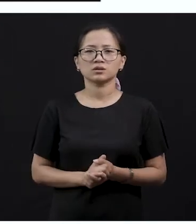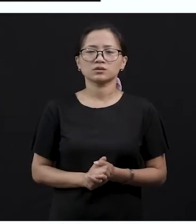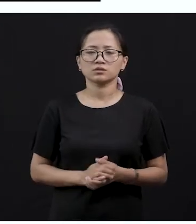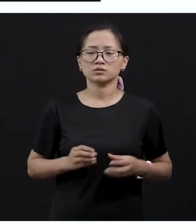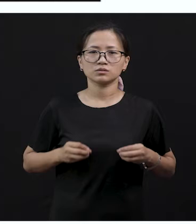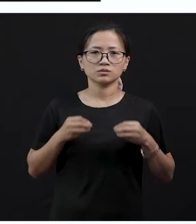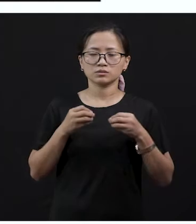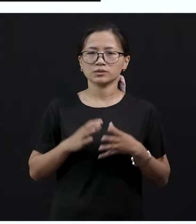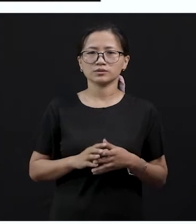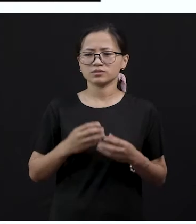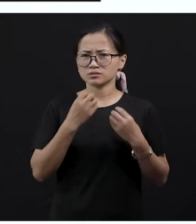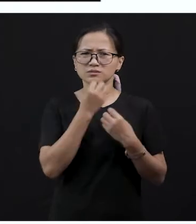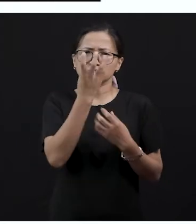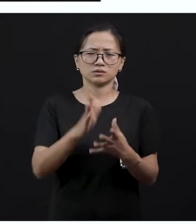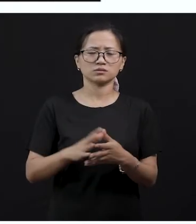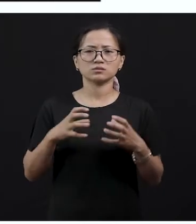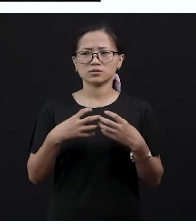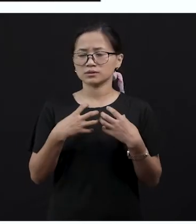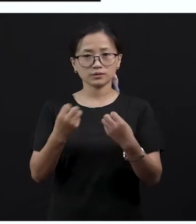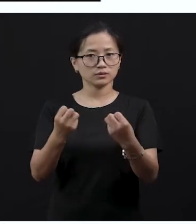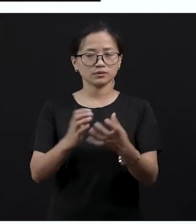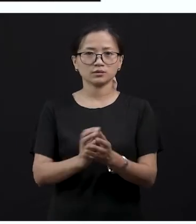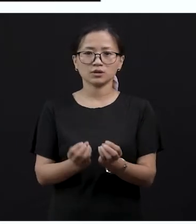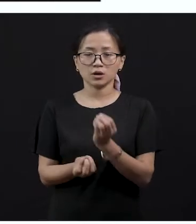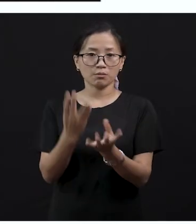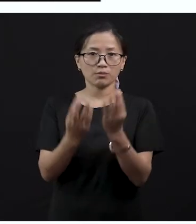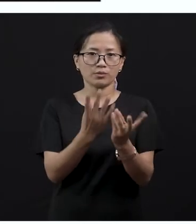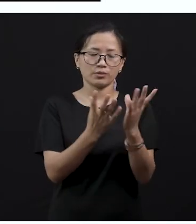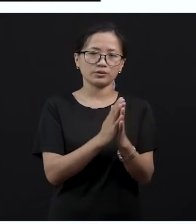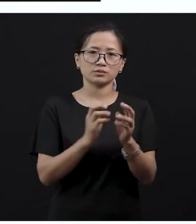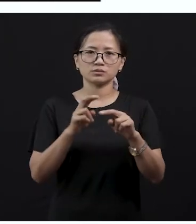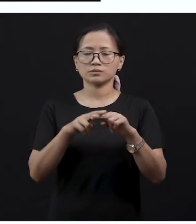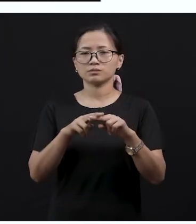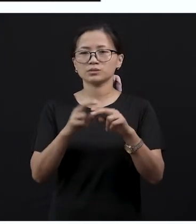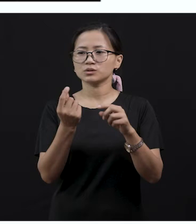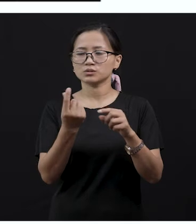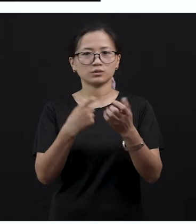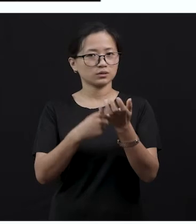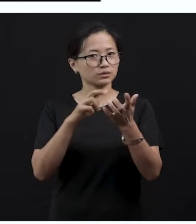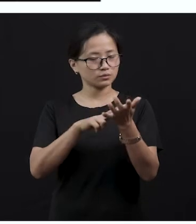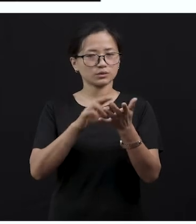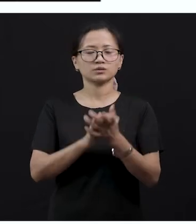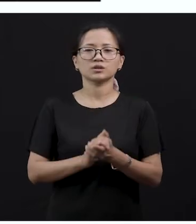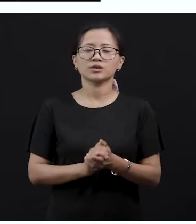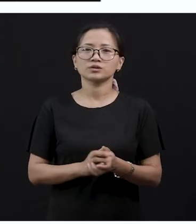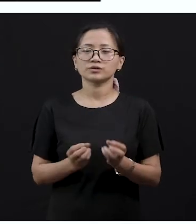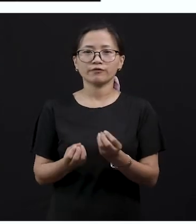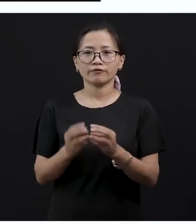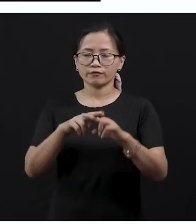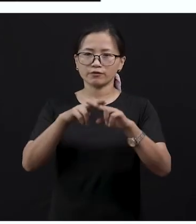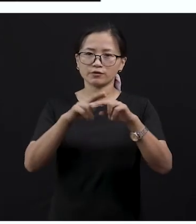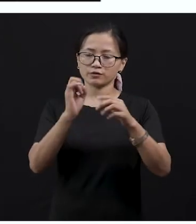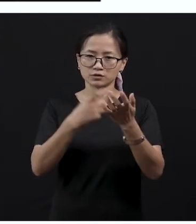beings to get burned and feel everything in our body, right? So not only that, but even women, they